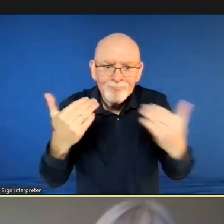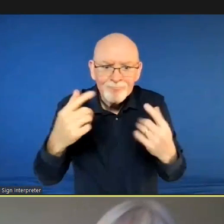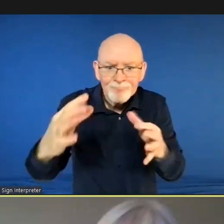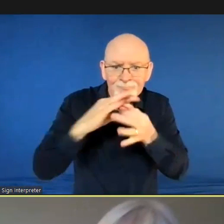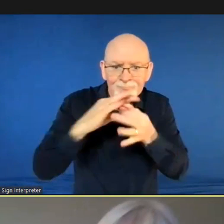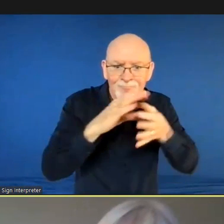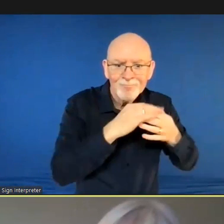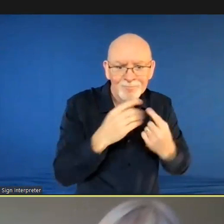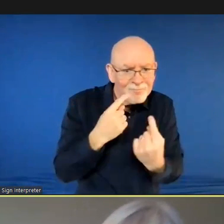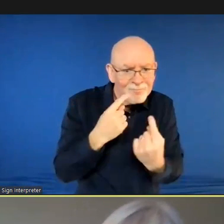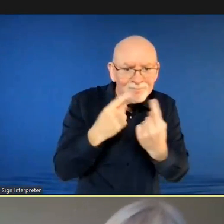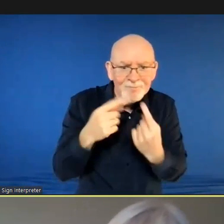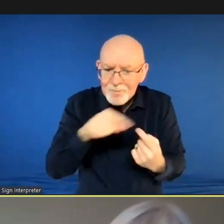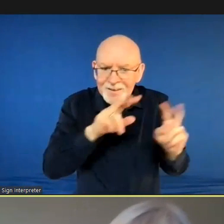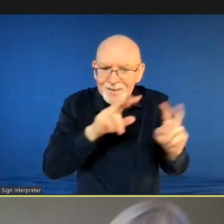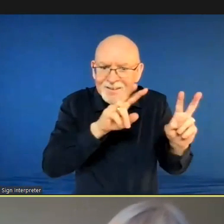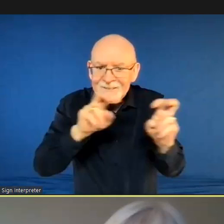awareness training in the future.